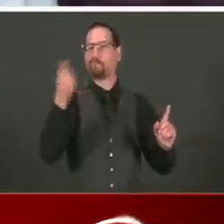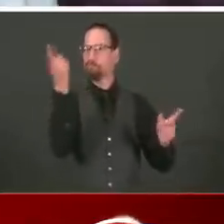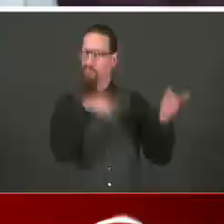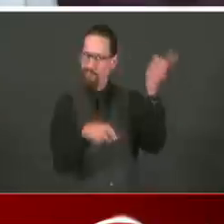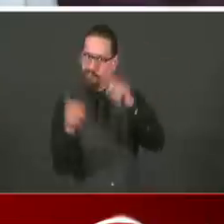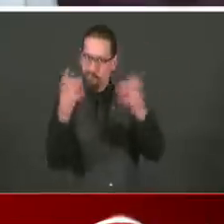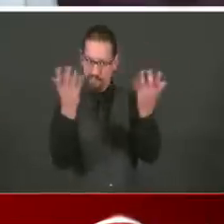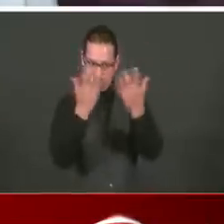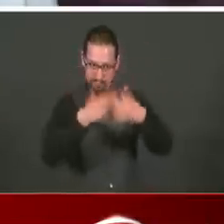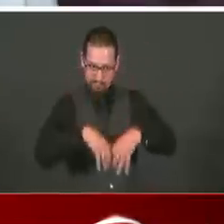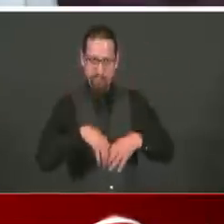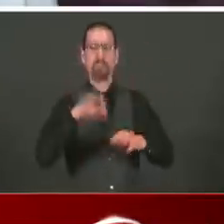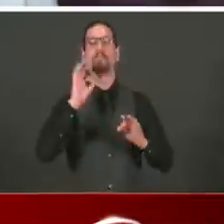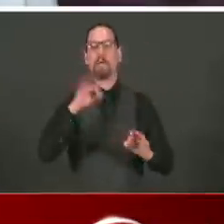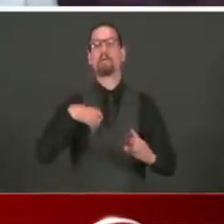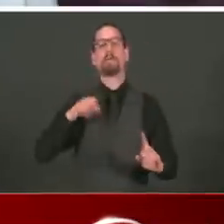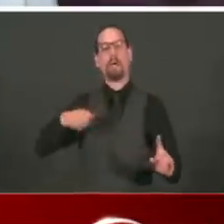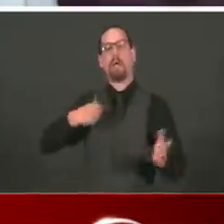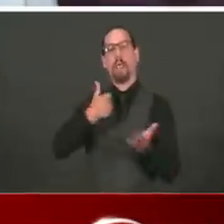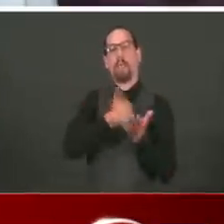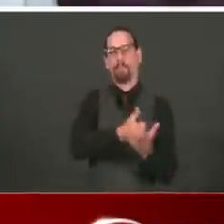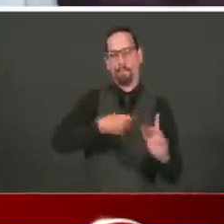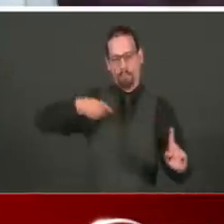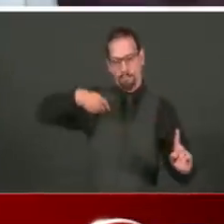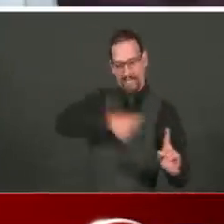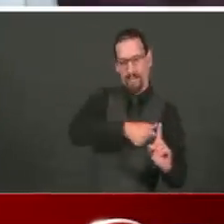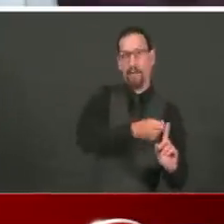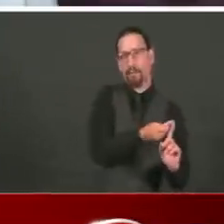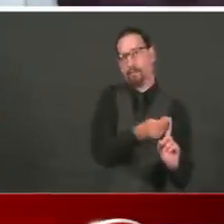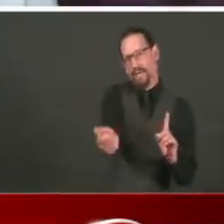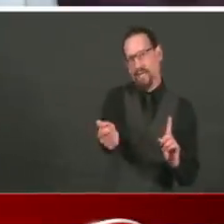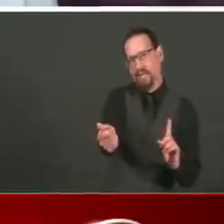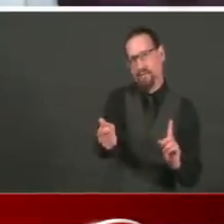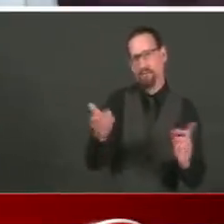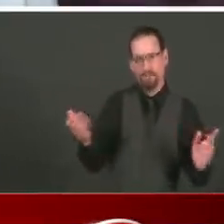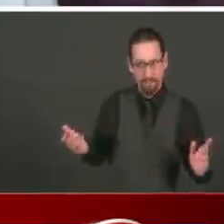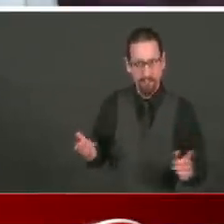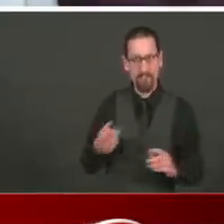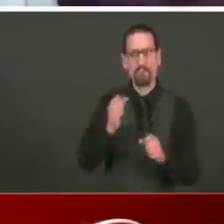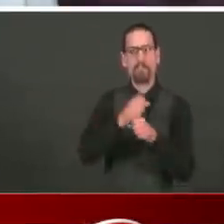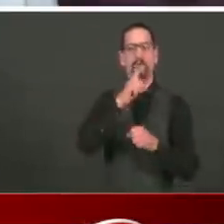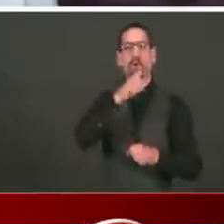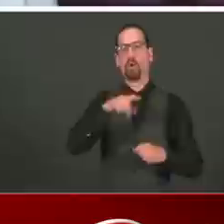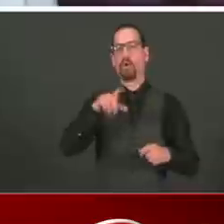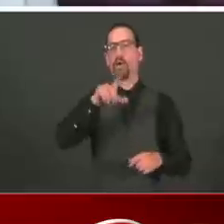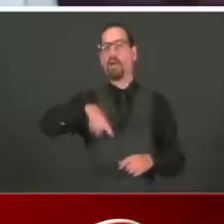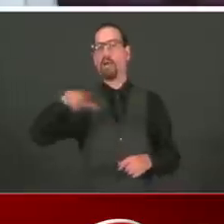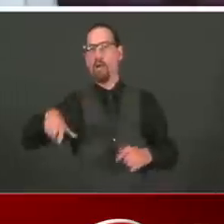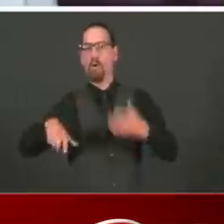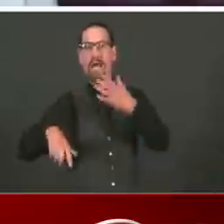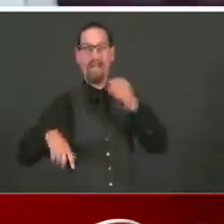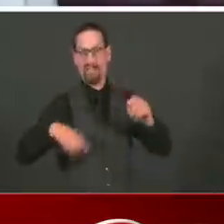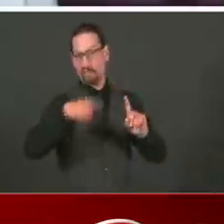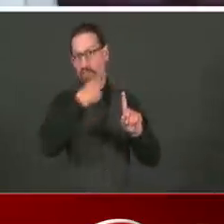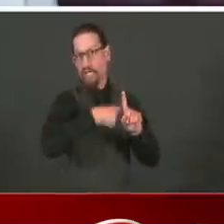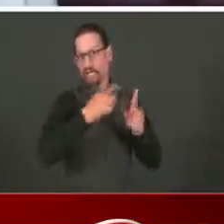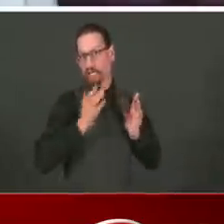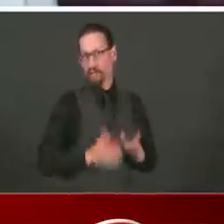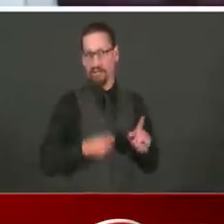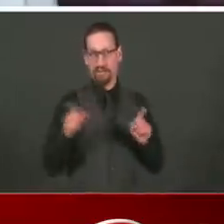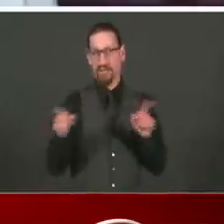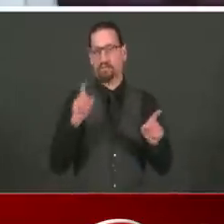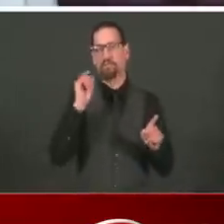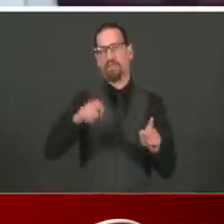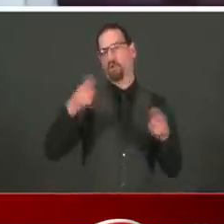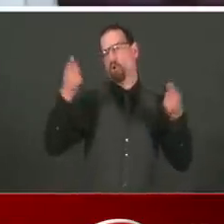that's will be supported by the $7 million of the federal money, will help you pay your rent for a period of time.